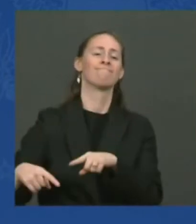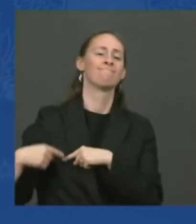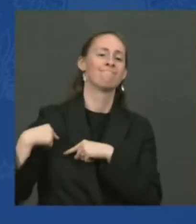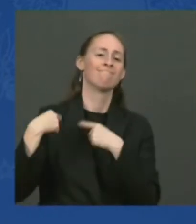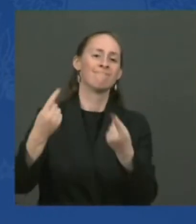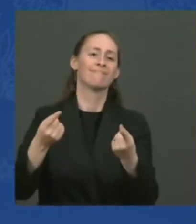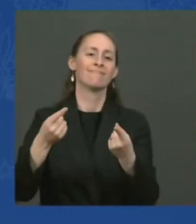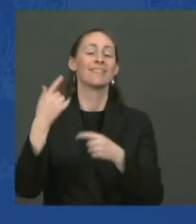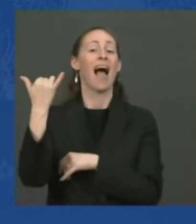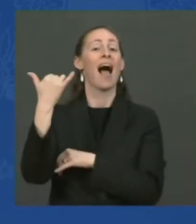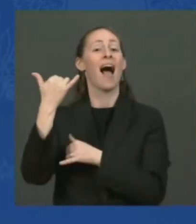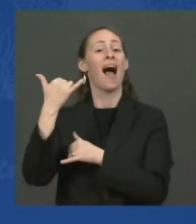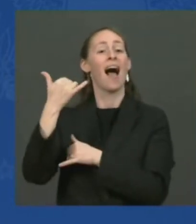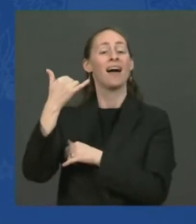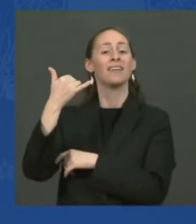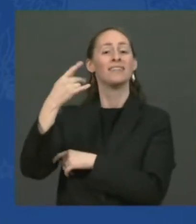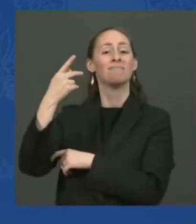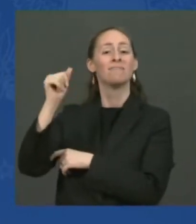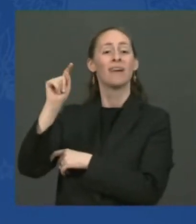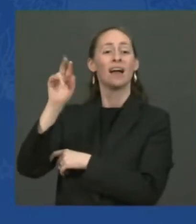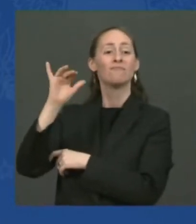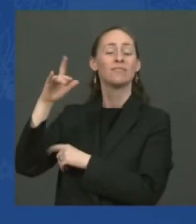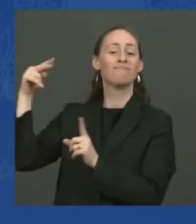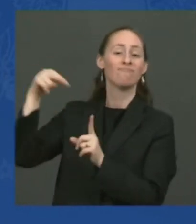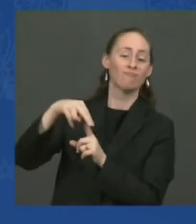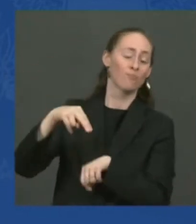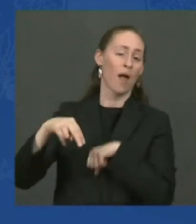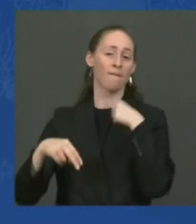smiling down with pride.